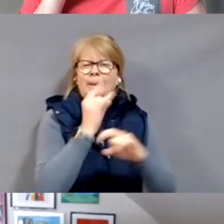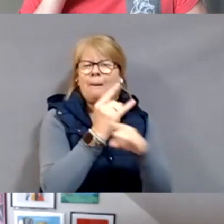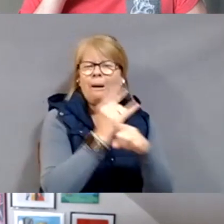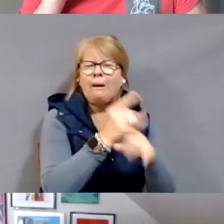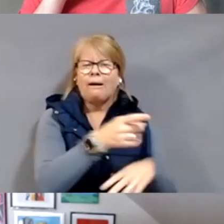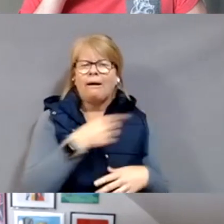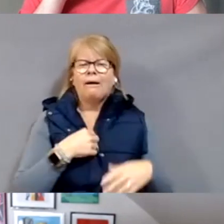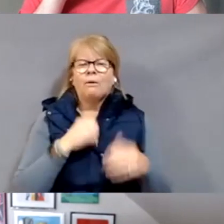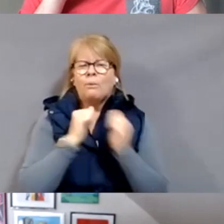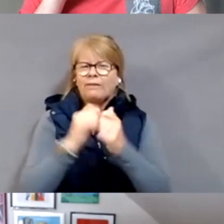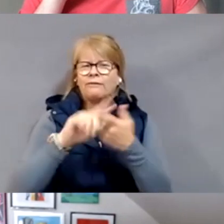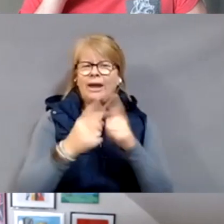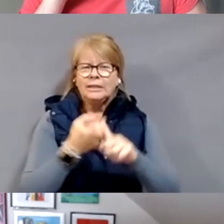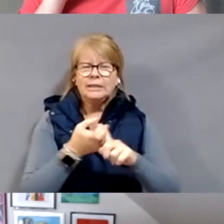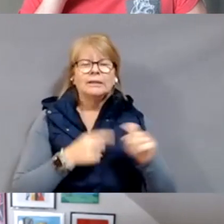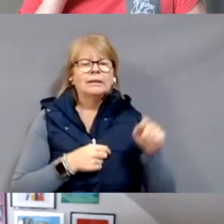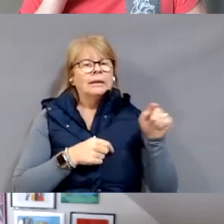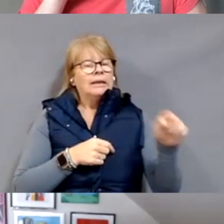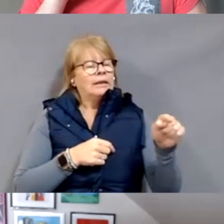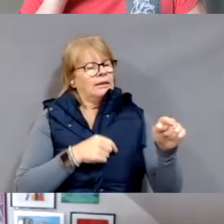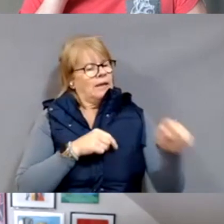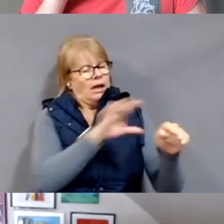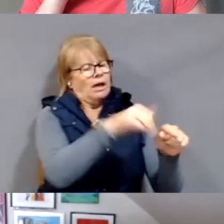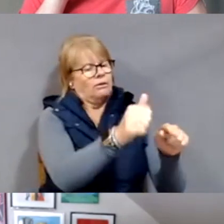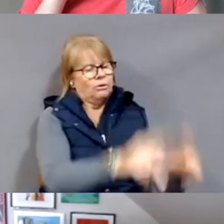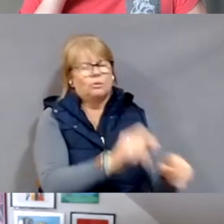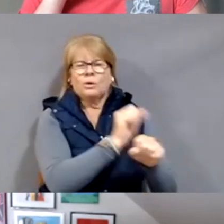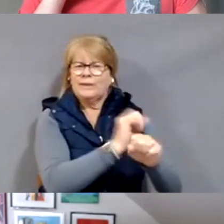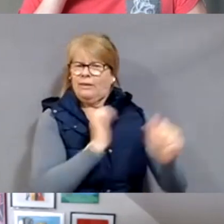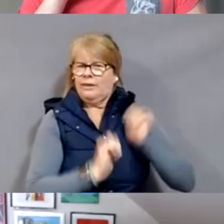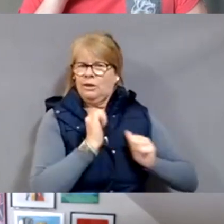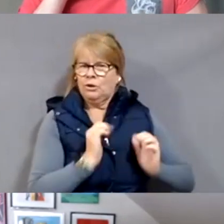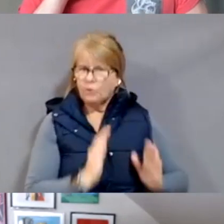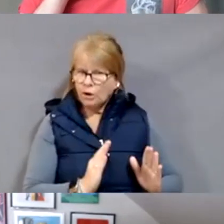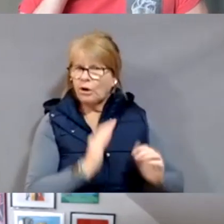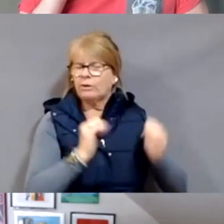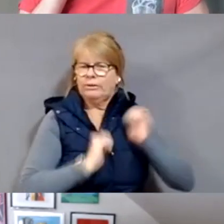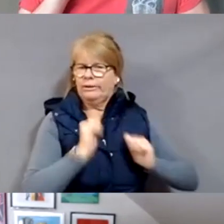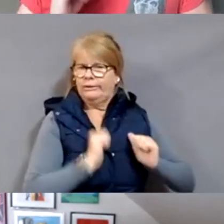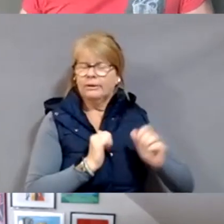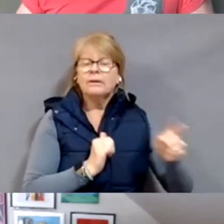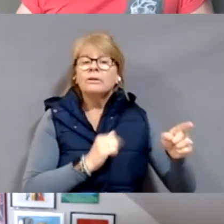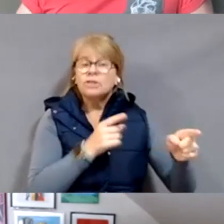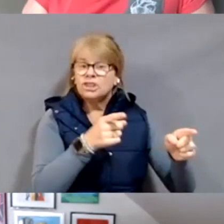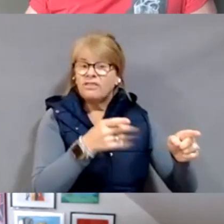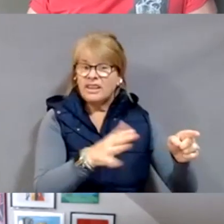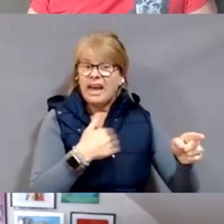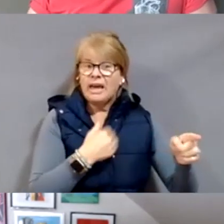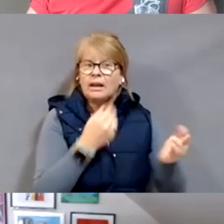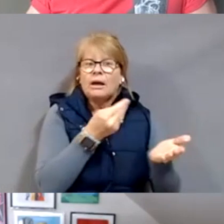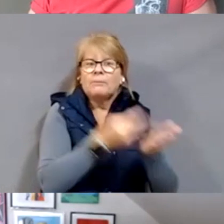and I met another person who worked at Necessary Angel Theatre, and she had a employment grant for youth,